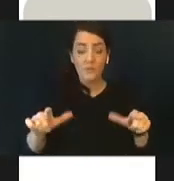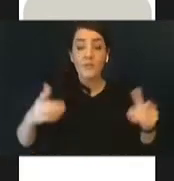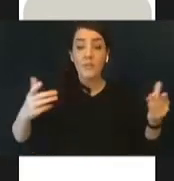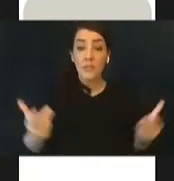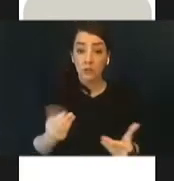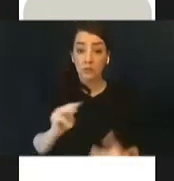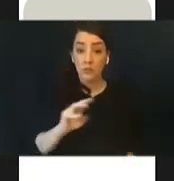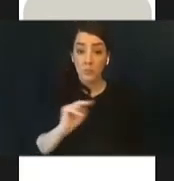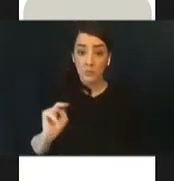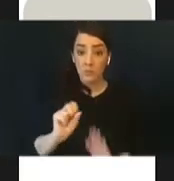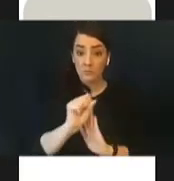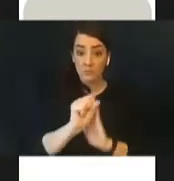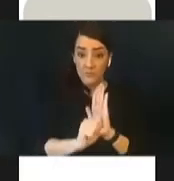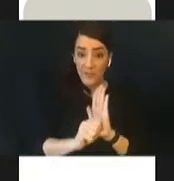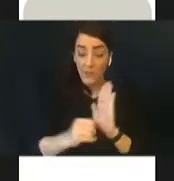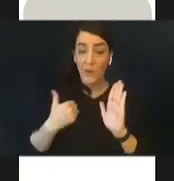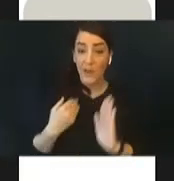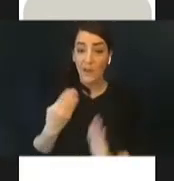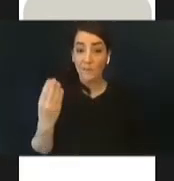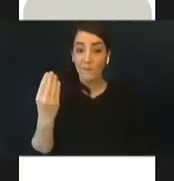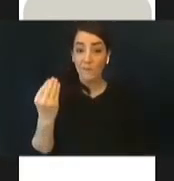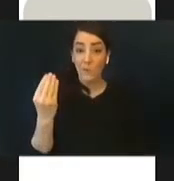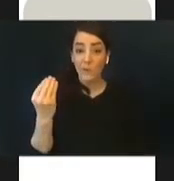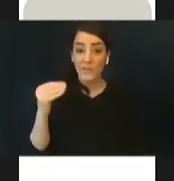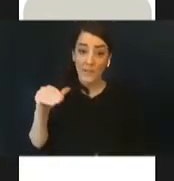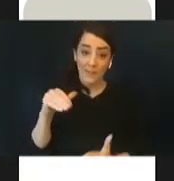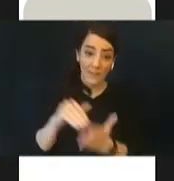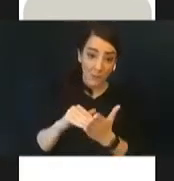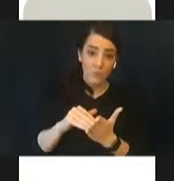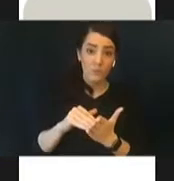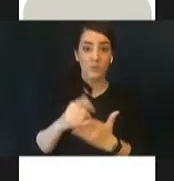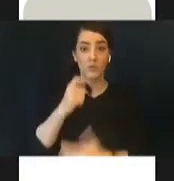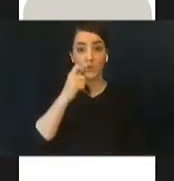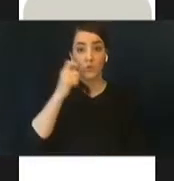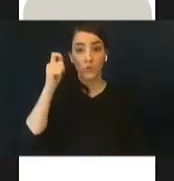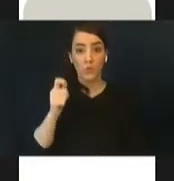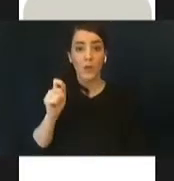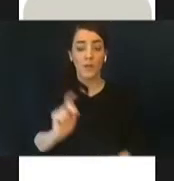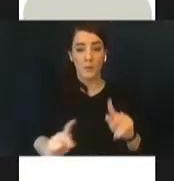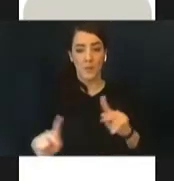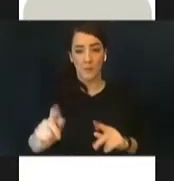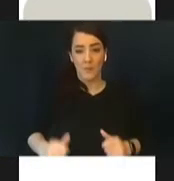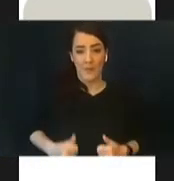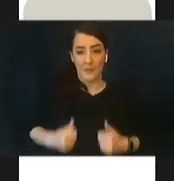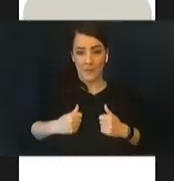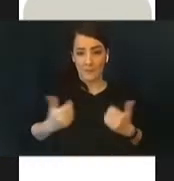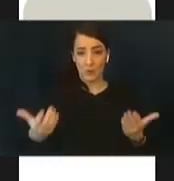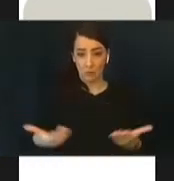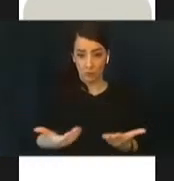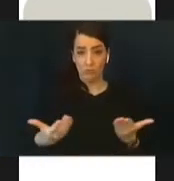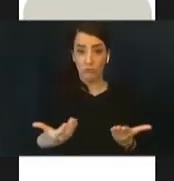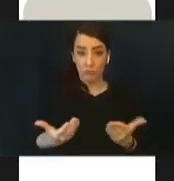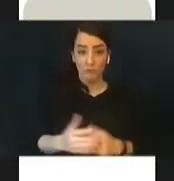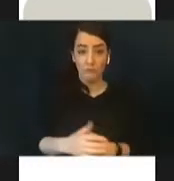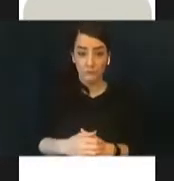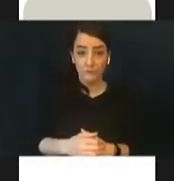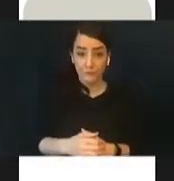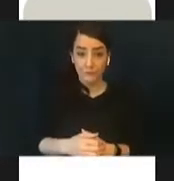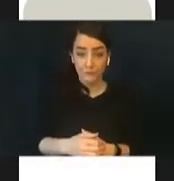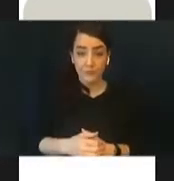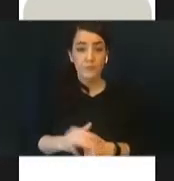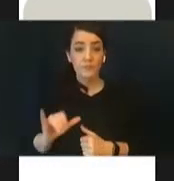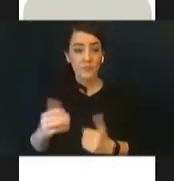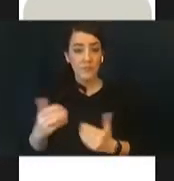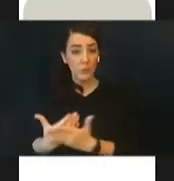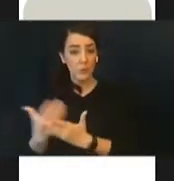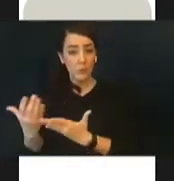of Minnesota, but many of them are not active, unfortunately. Among the newest wave of immigrants are also